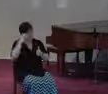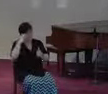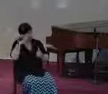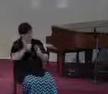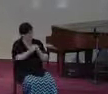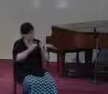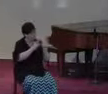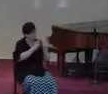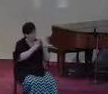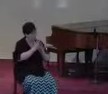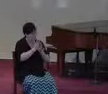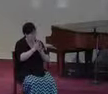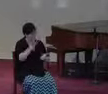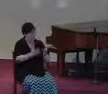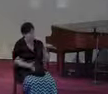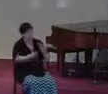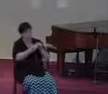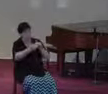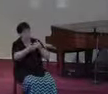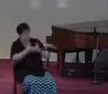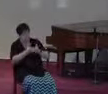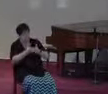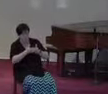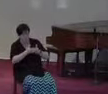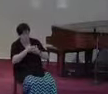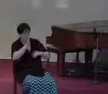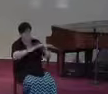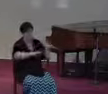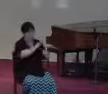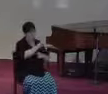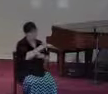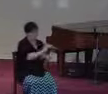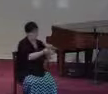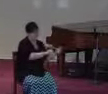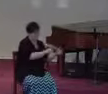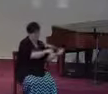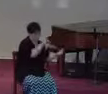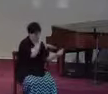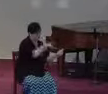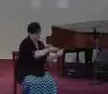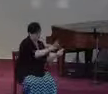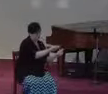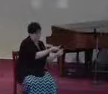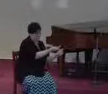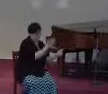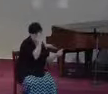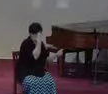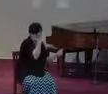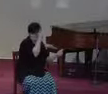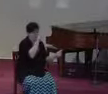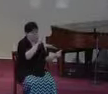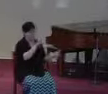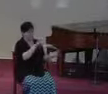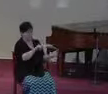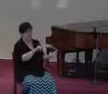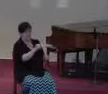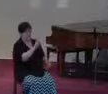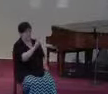actually closer relatives than John the Baptist, who was a second cousin because Mary and Elizabeth were first cousins,